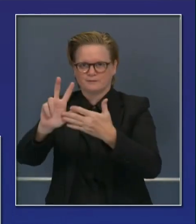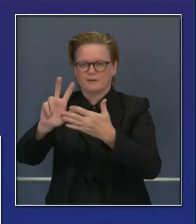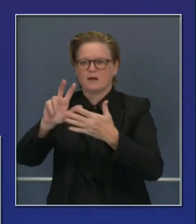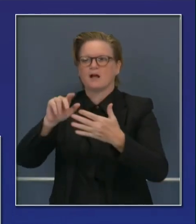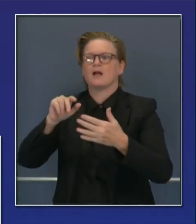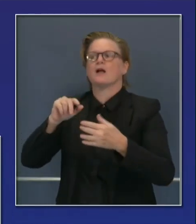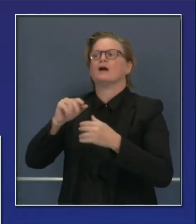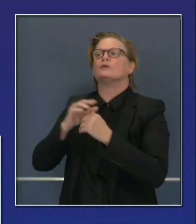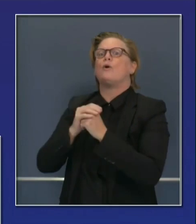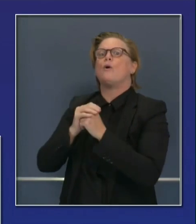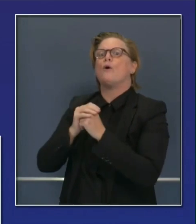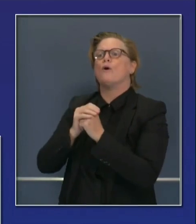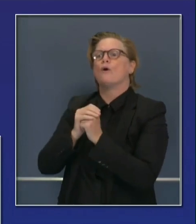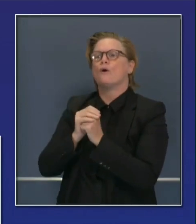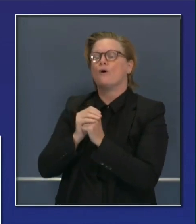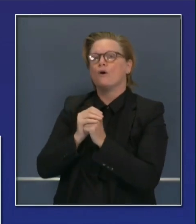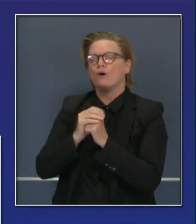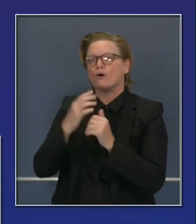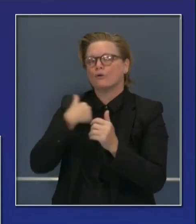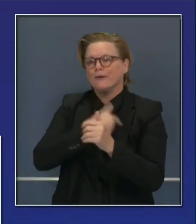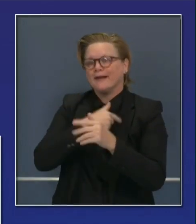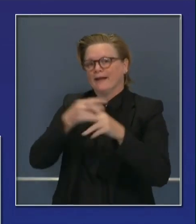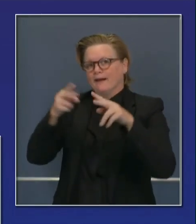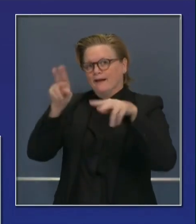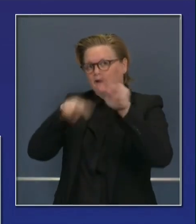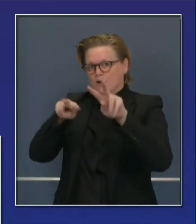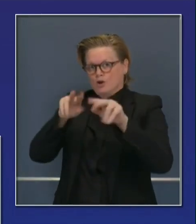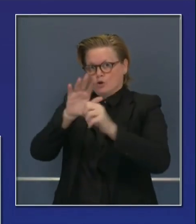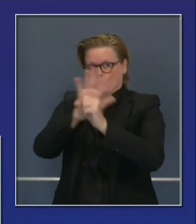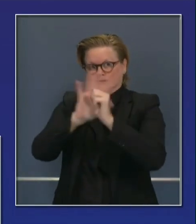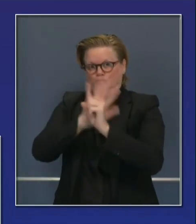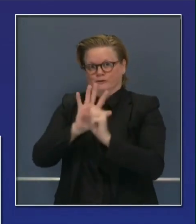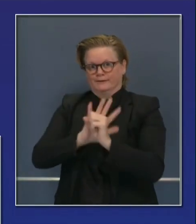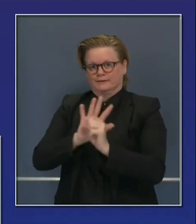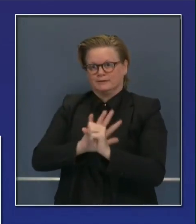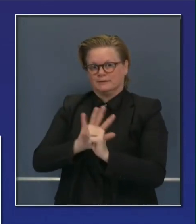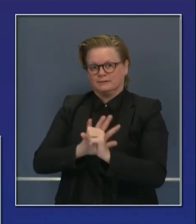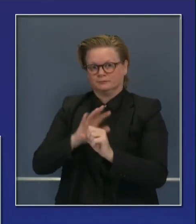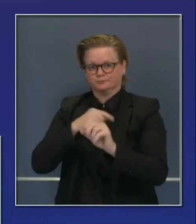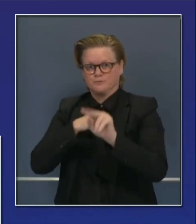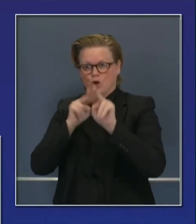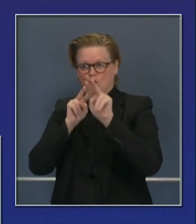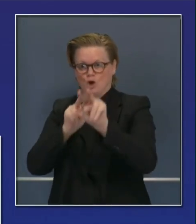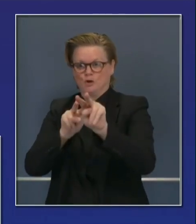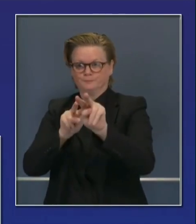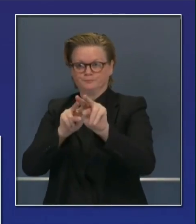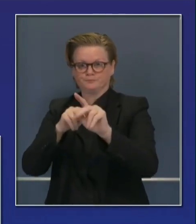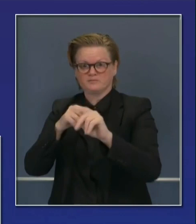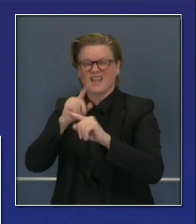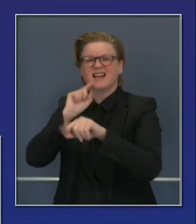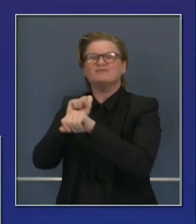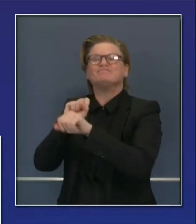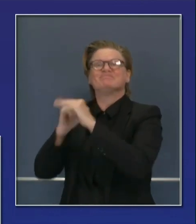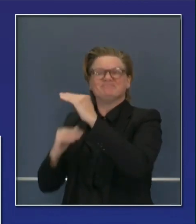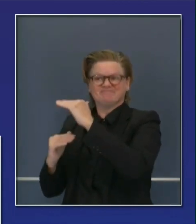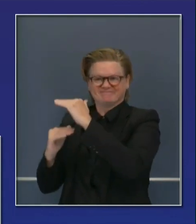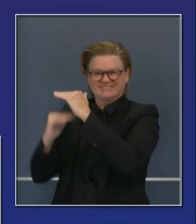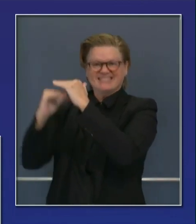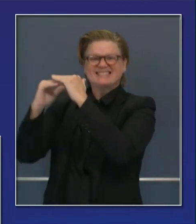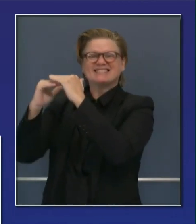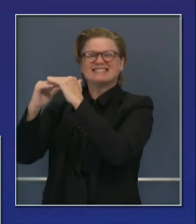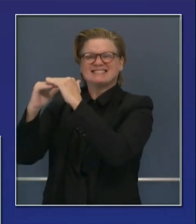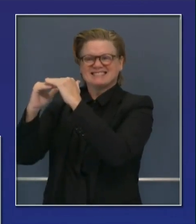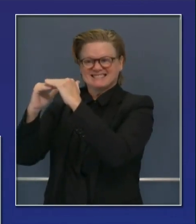in as a region, looking at the regional capacity as, if you will, the trigger to have the regional stay-at-home